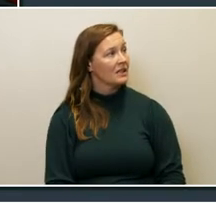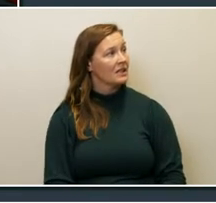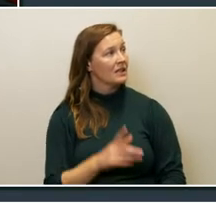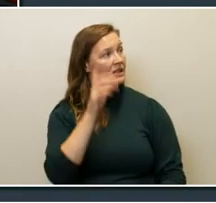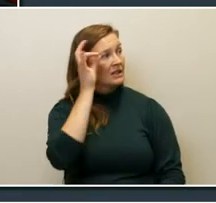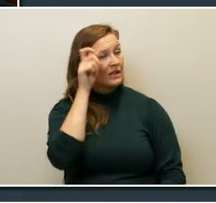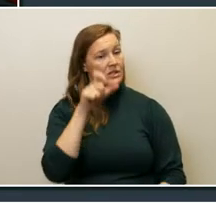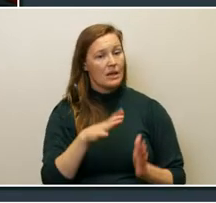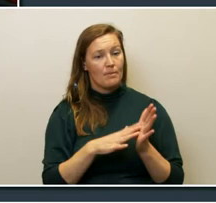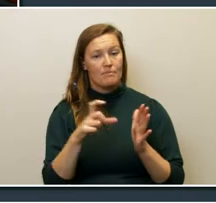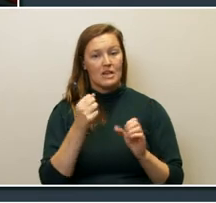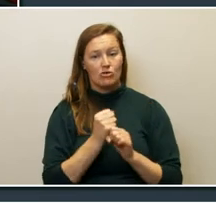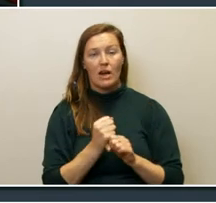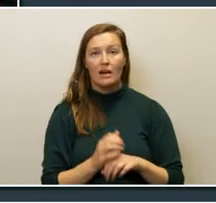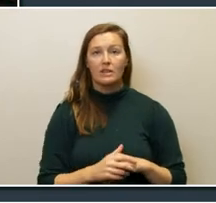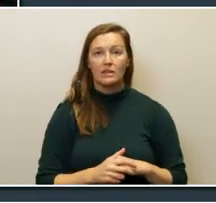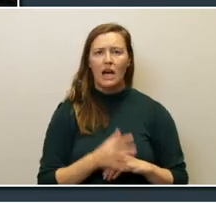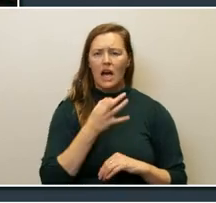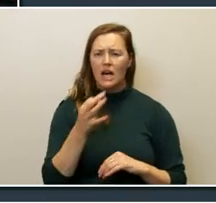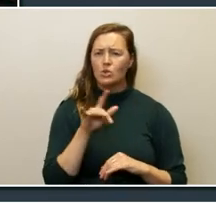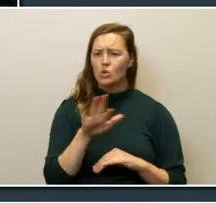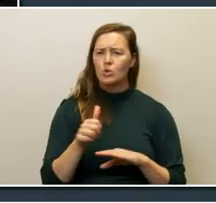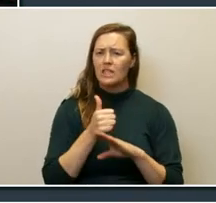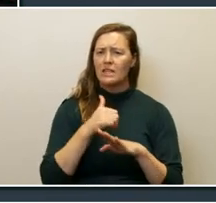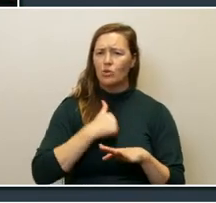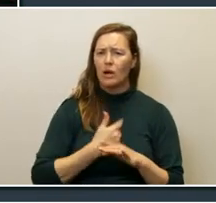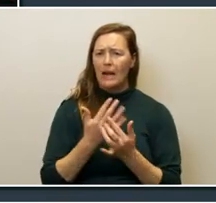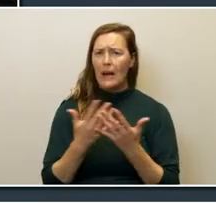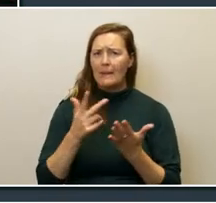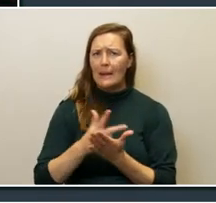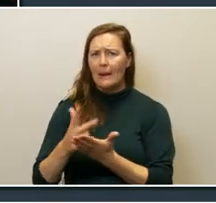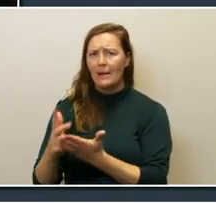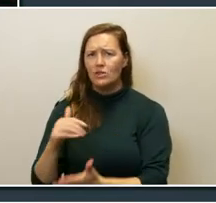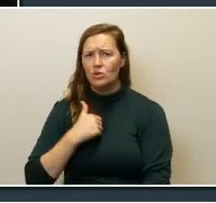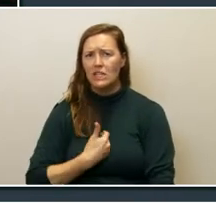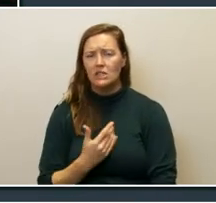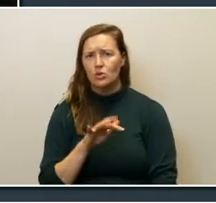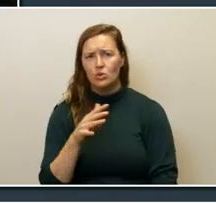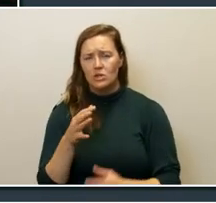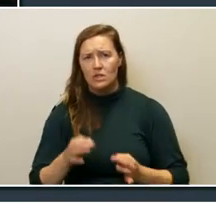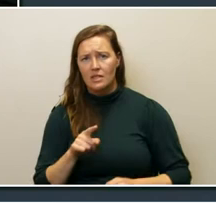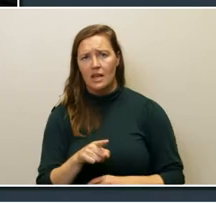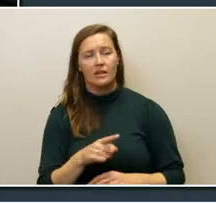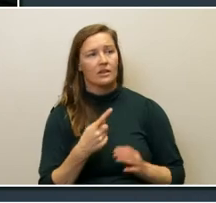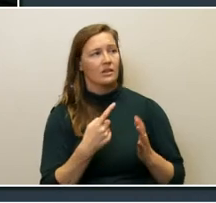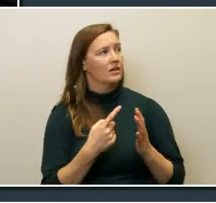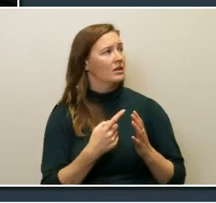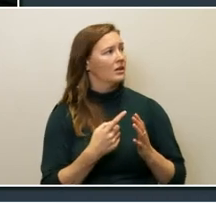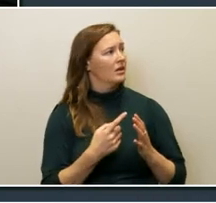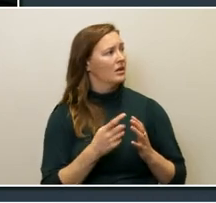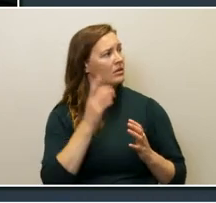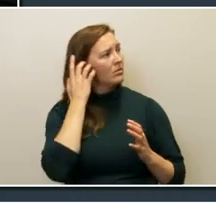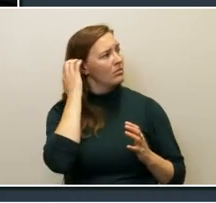Councillor McGrath. Who sets the requirement for the number of car parks you need? Richard might want to answer